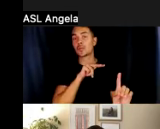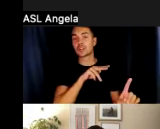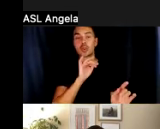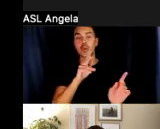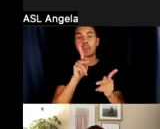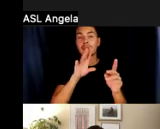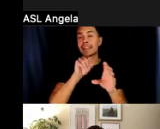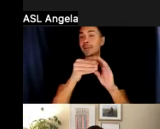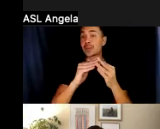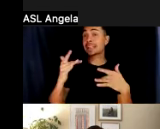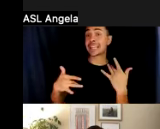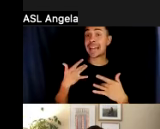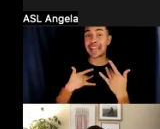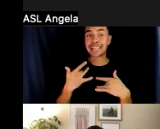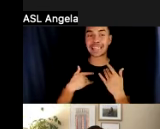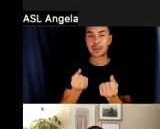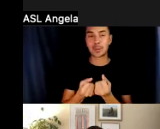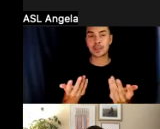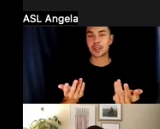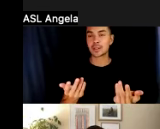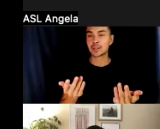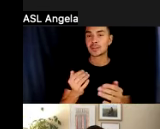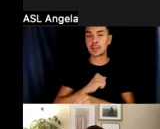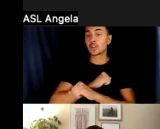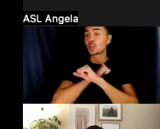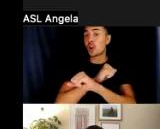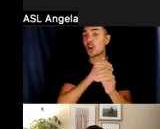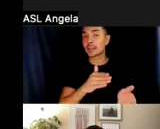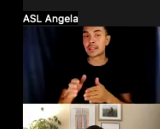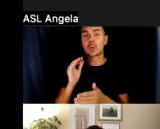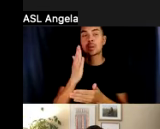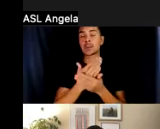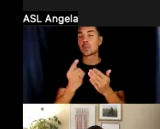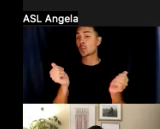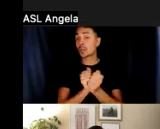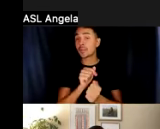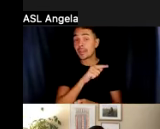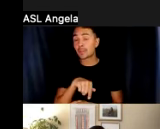community, maybe without a guardian or someone with them.